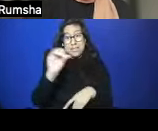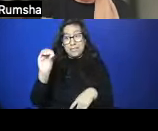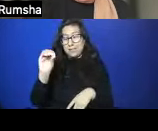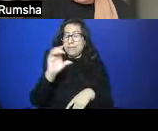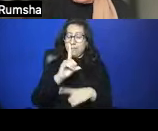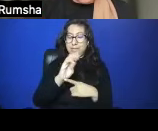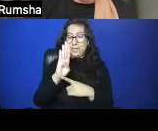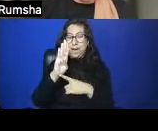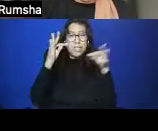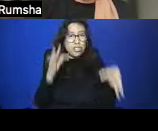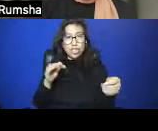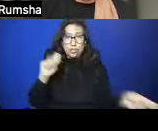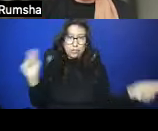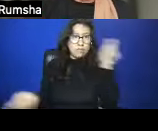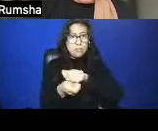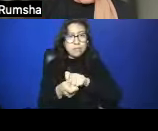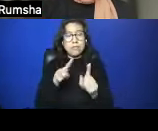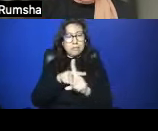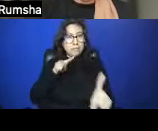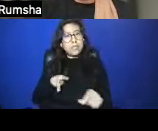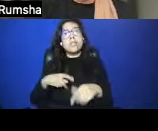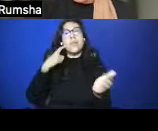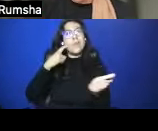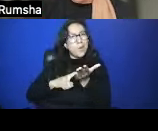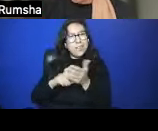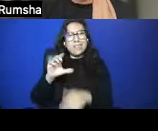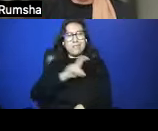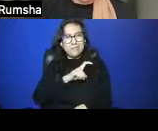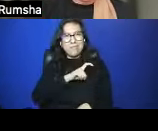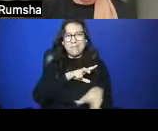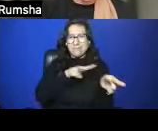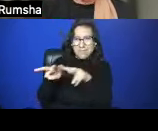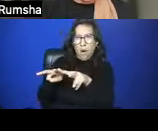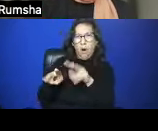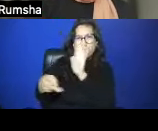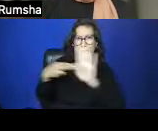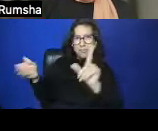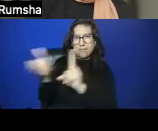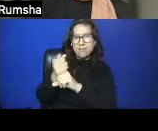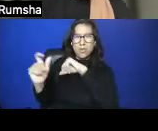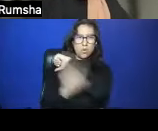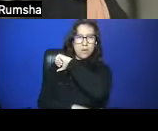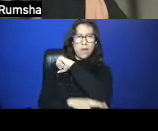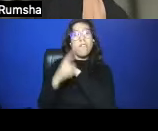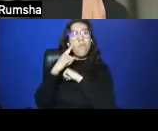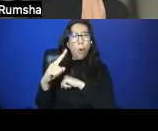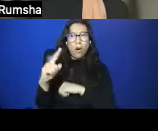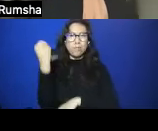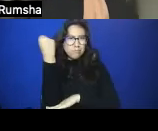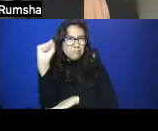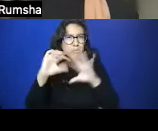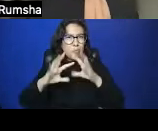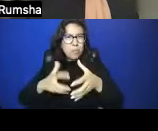We're seeing everywhere how propaganda stifles protests and criminalizes progressive movements. On the next slide, we'll talk about